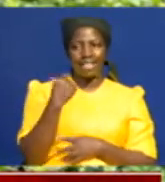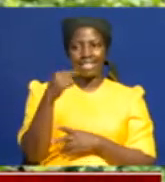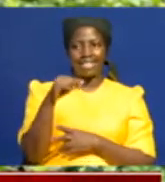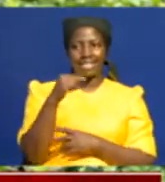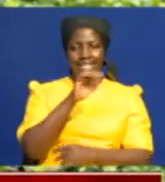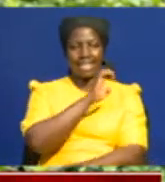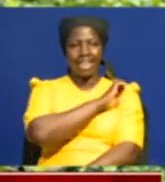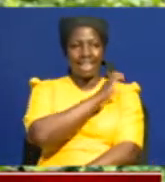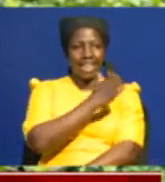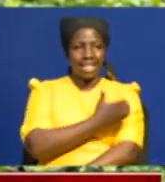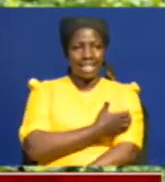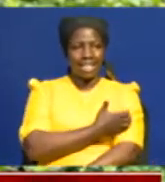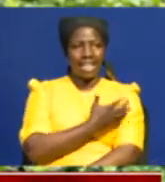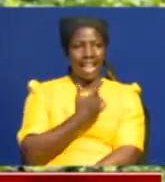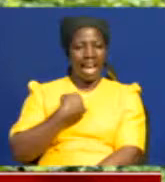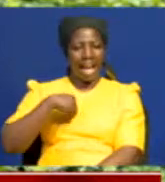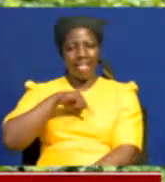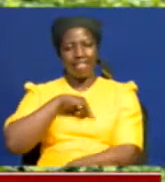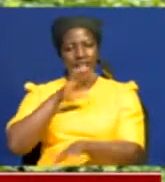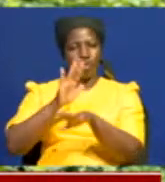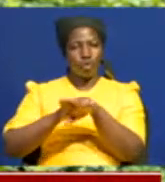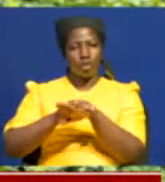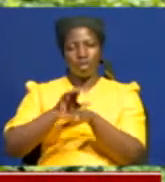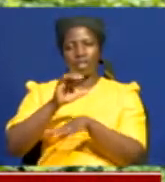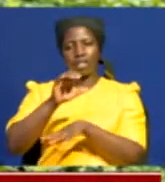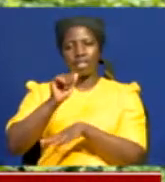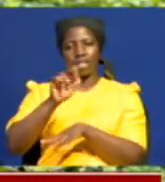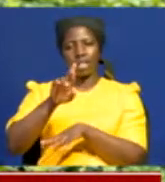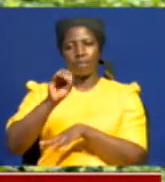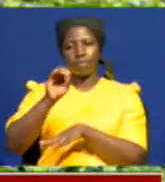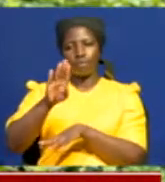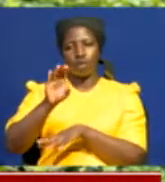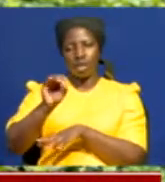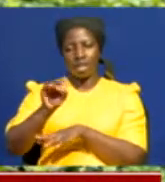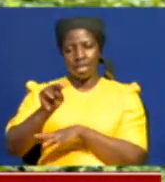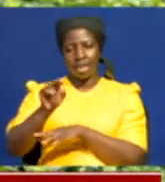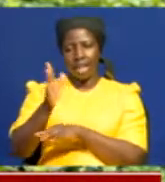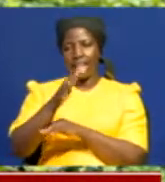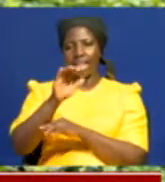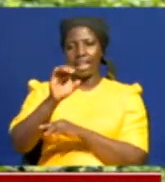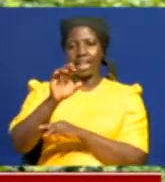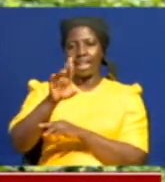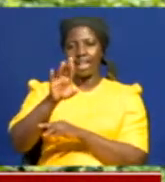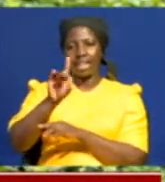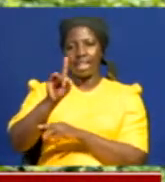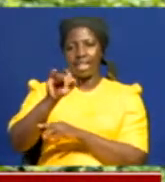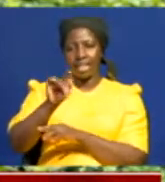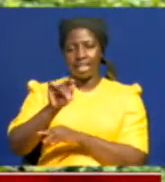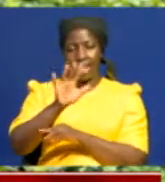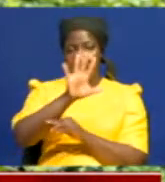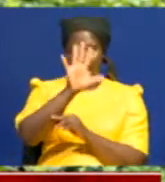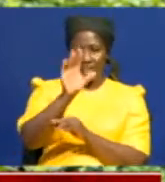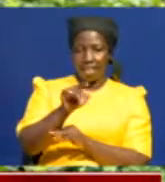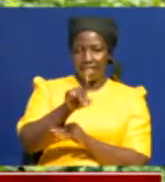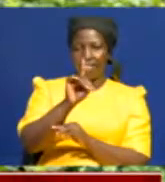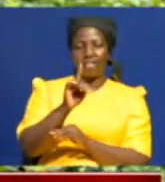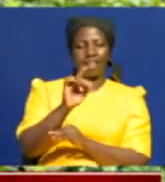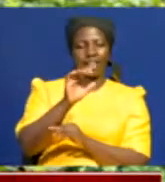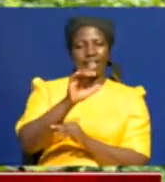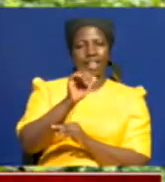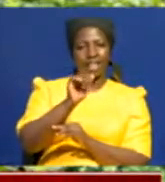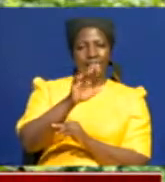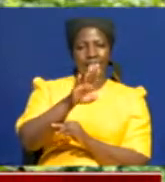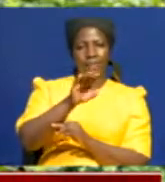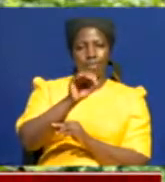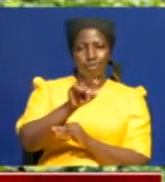energy. We are good on carbon credits. Africa is the carbon basin of the world, and